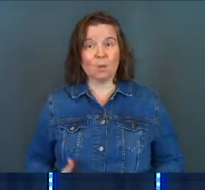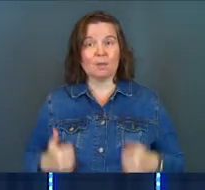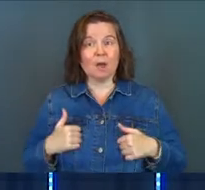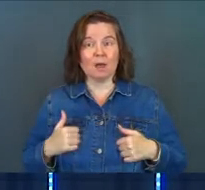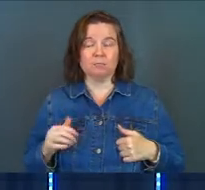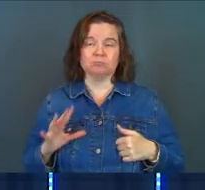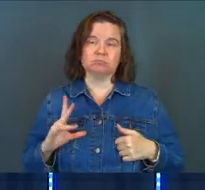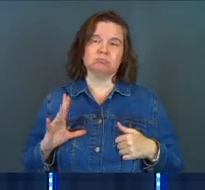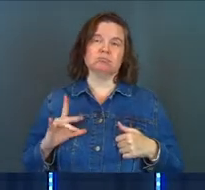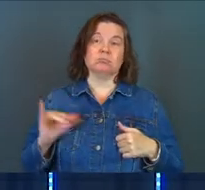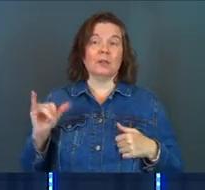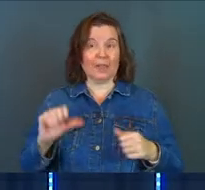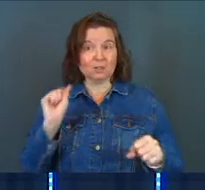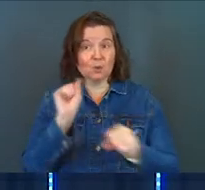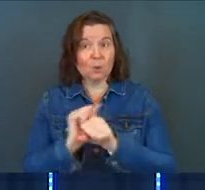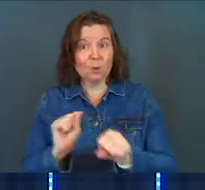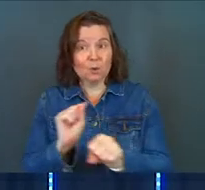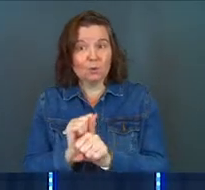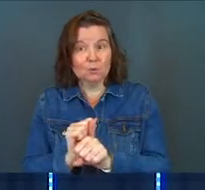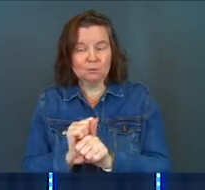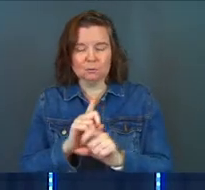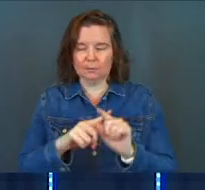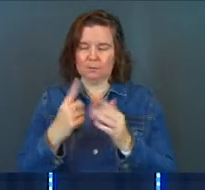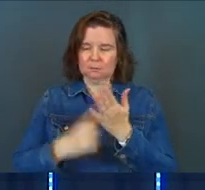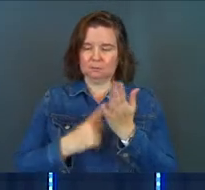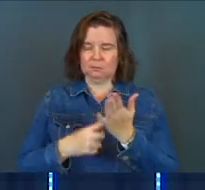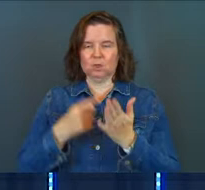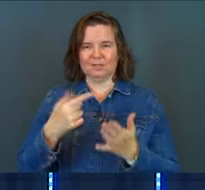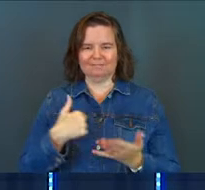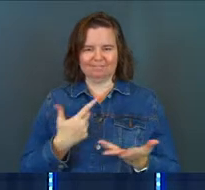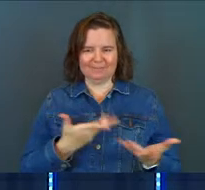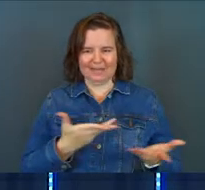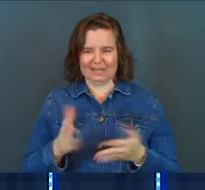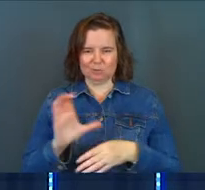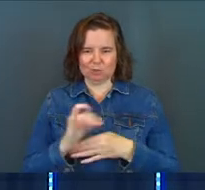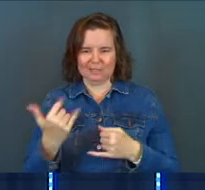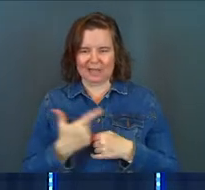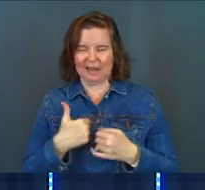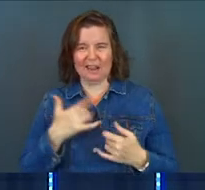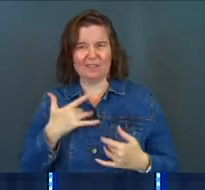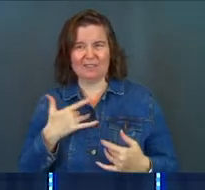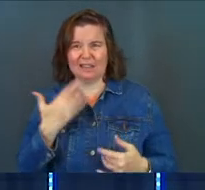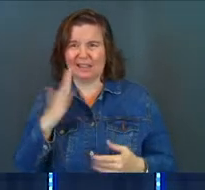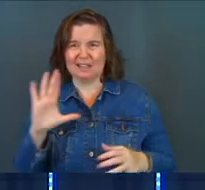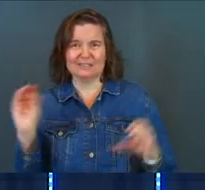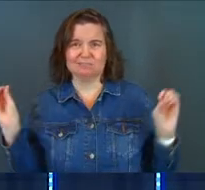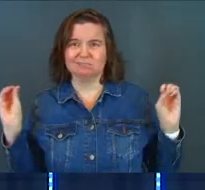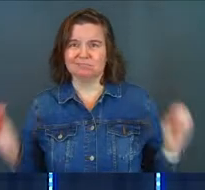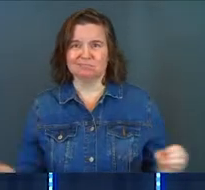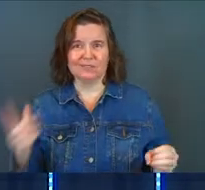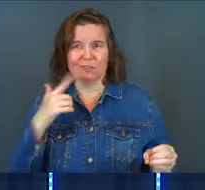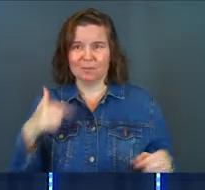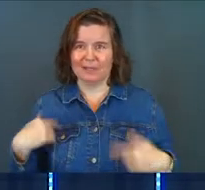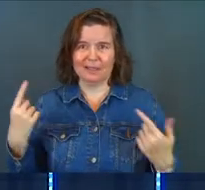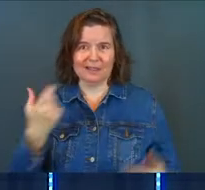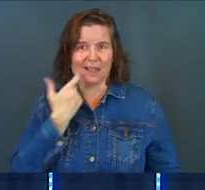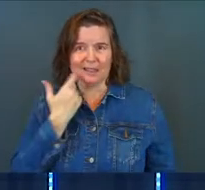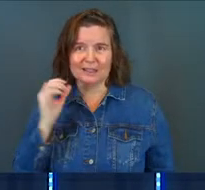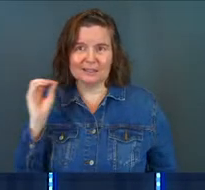life. That's the works. But sometimes you're like, I came to church today and I don't feel like God's done anything for me